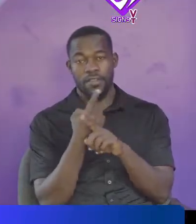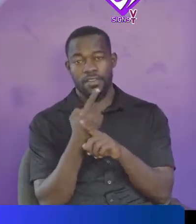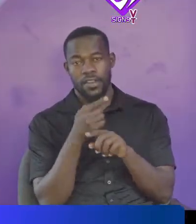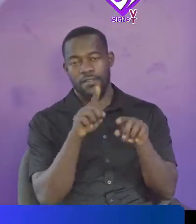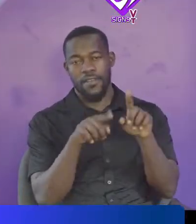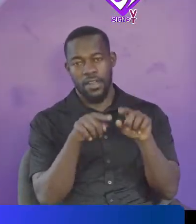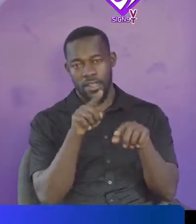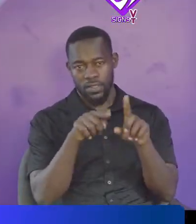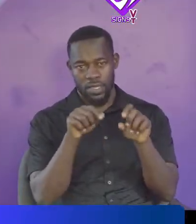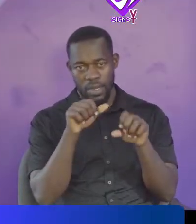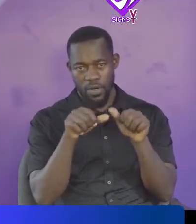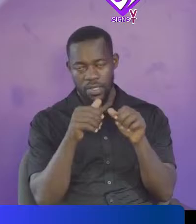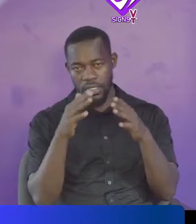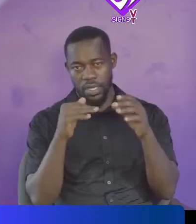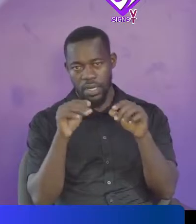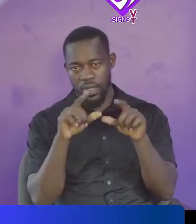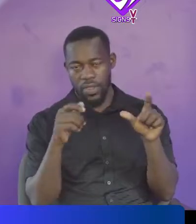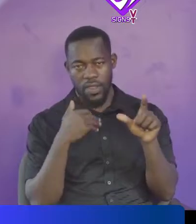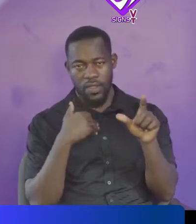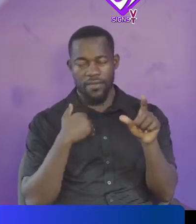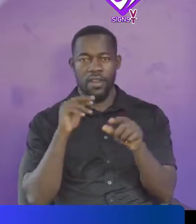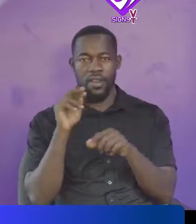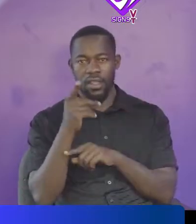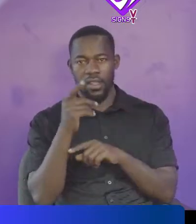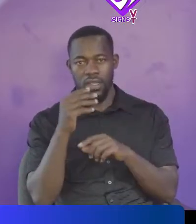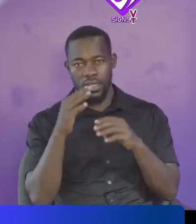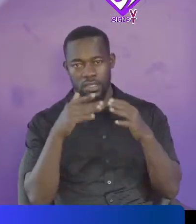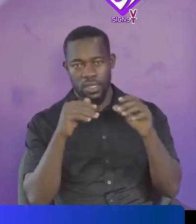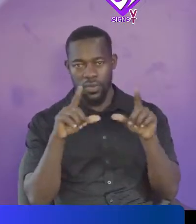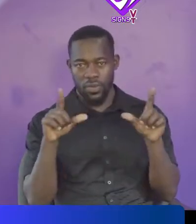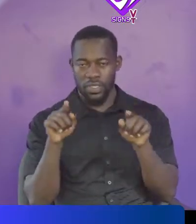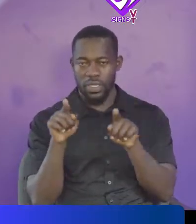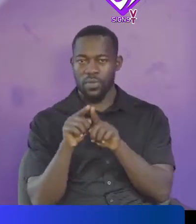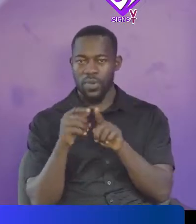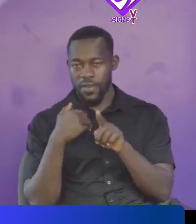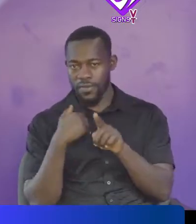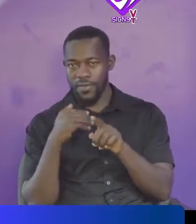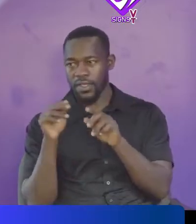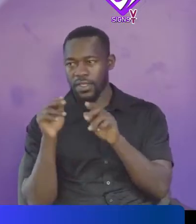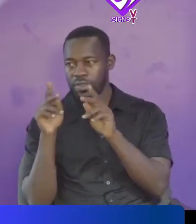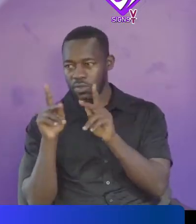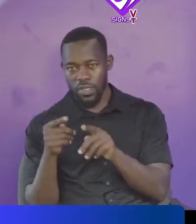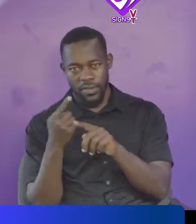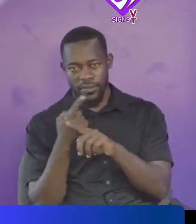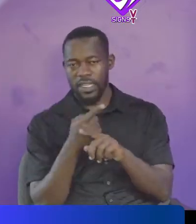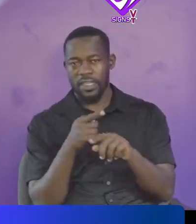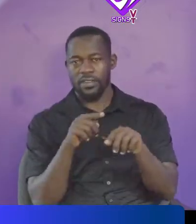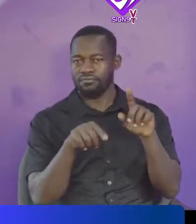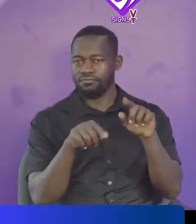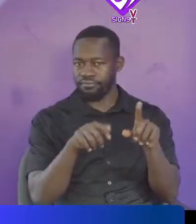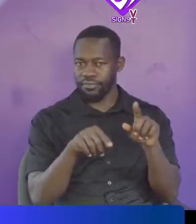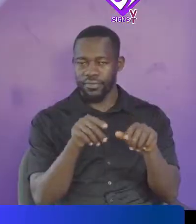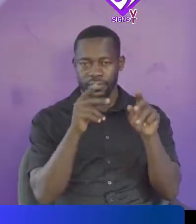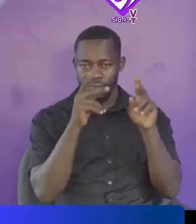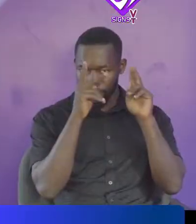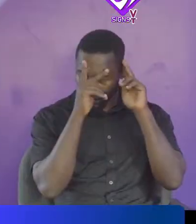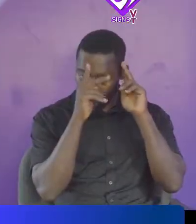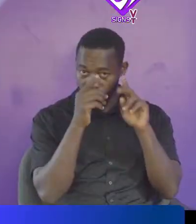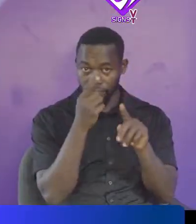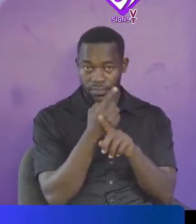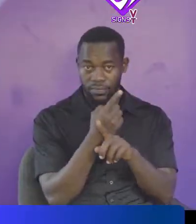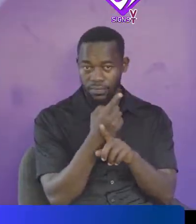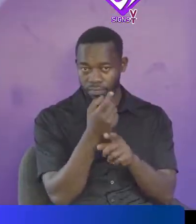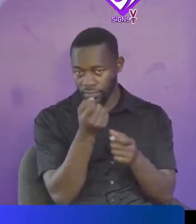Of course, there is the Kenya Sign Language, but when you go to Kisumu, you'll find different variations. When you go to Kakamega, you'll find a different